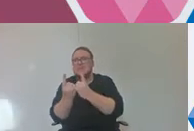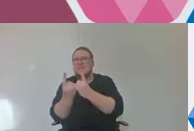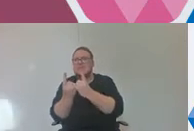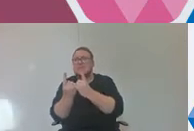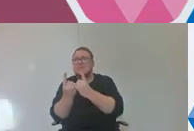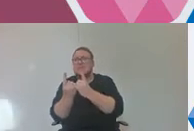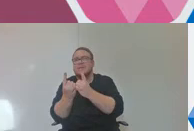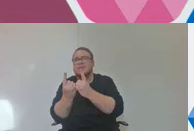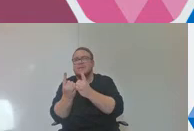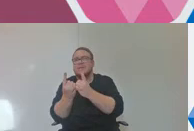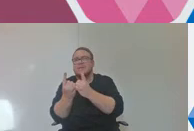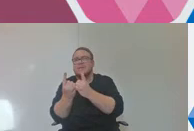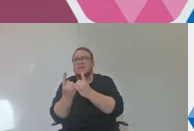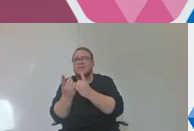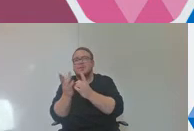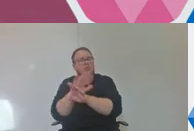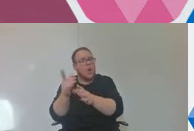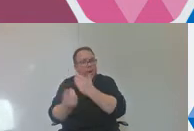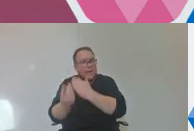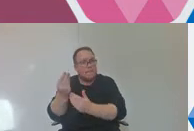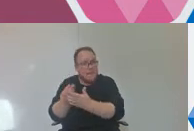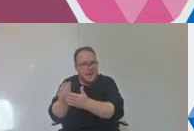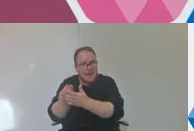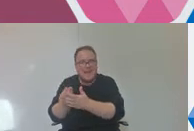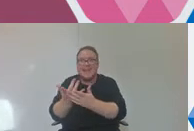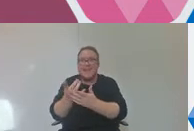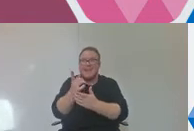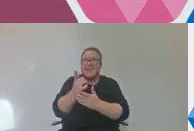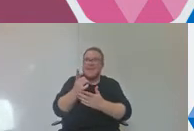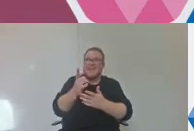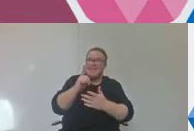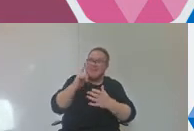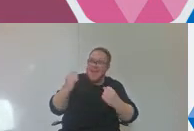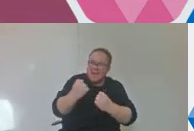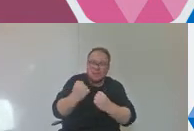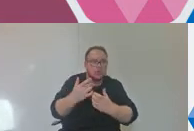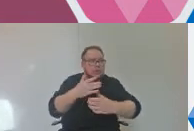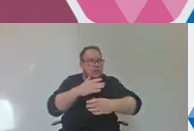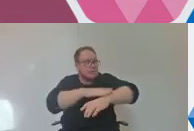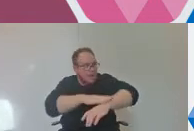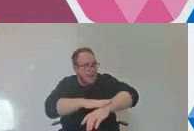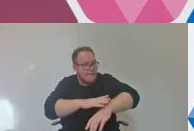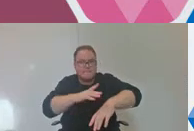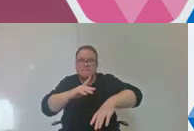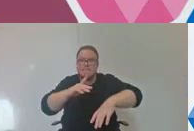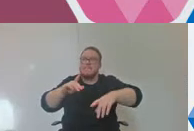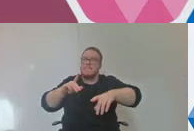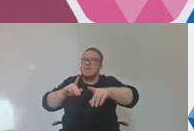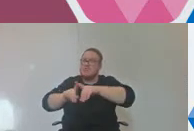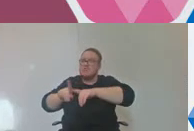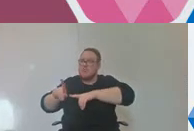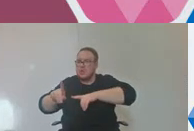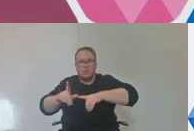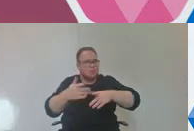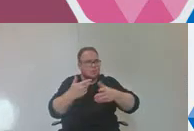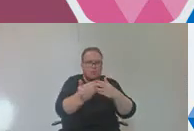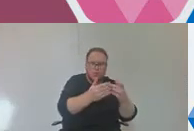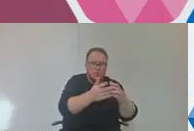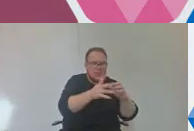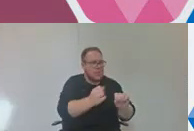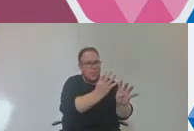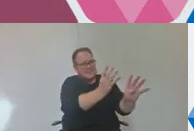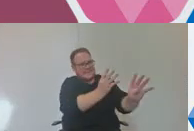amount of resources, not just money, it'll be energy and time will be passed to trying to address that massive waiting list that's